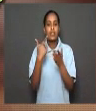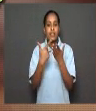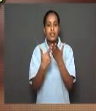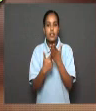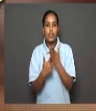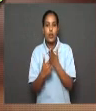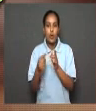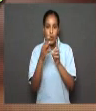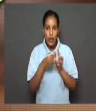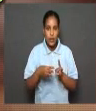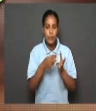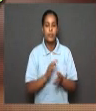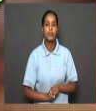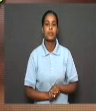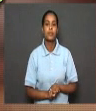as well.